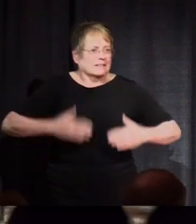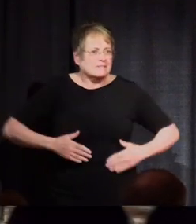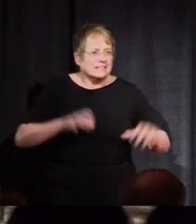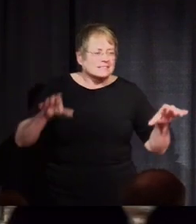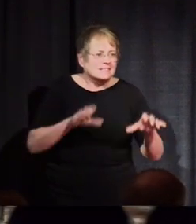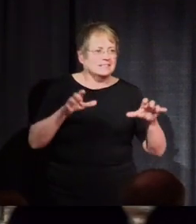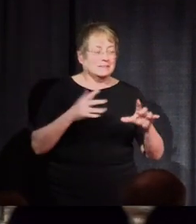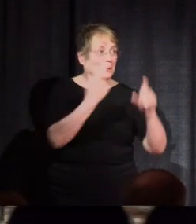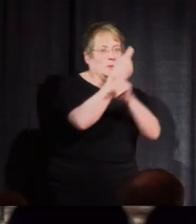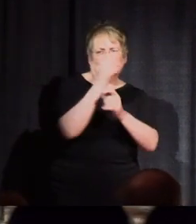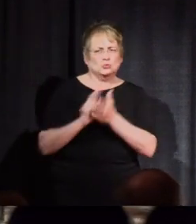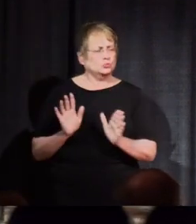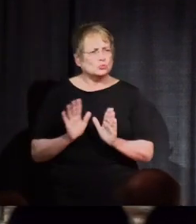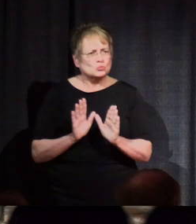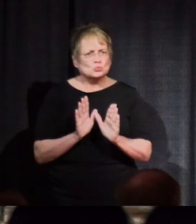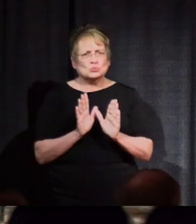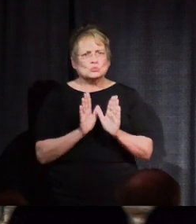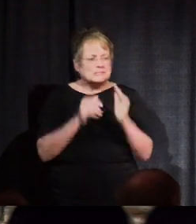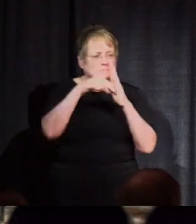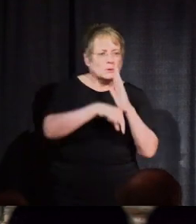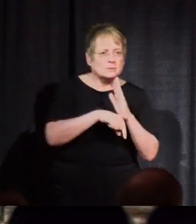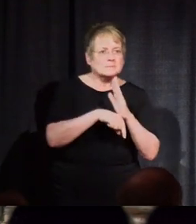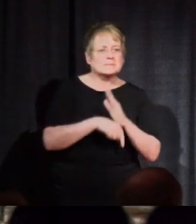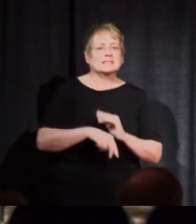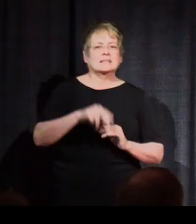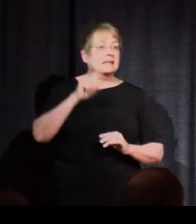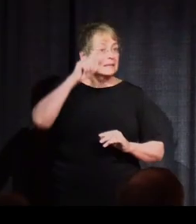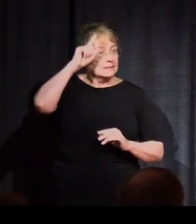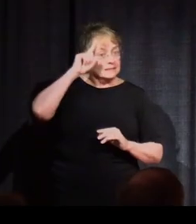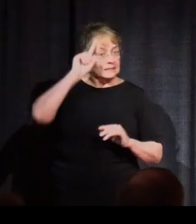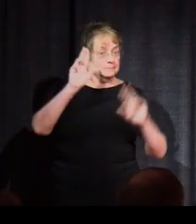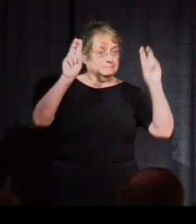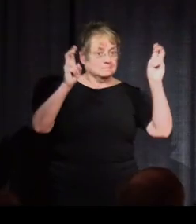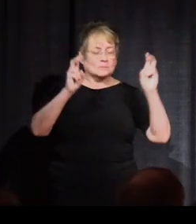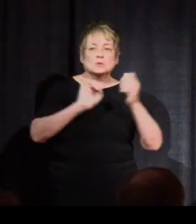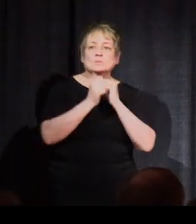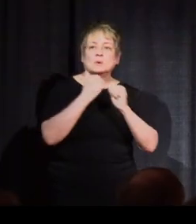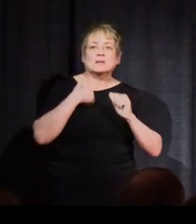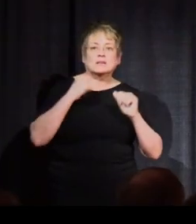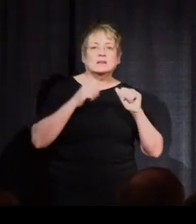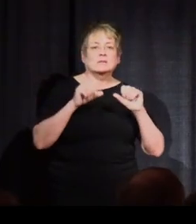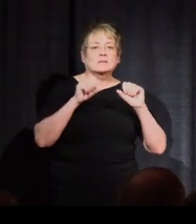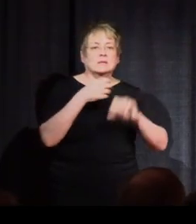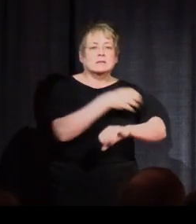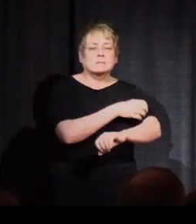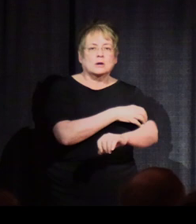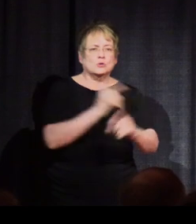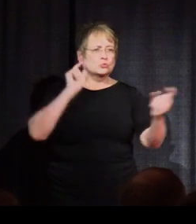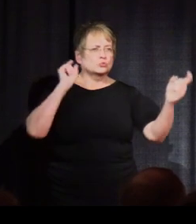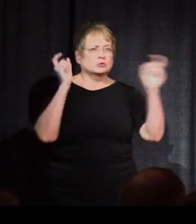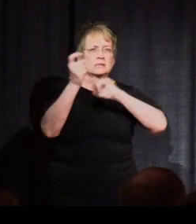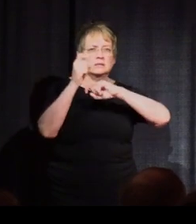with wins and losses in the words of nelson mandela sport has the power to change the world